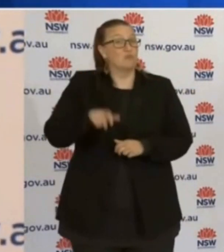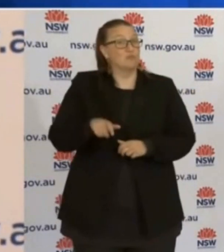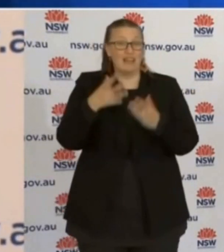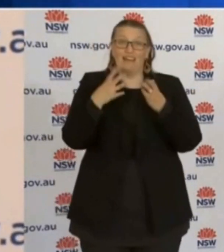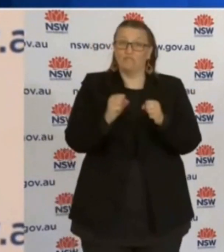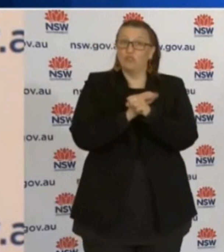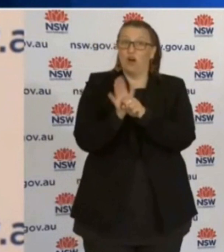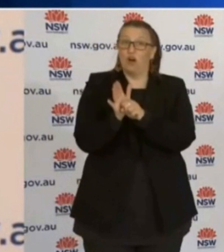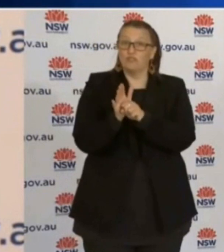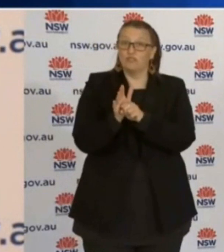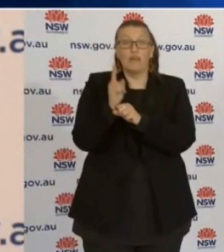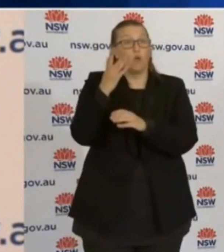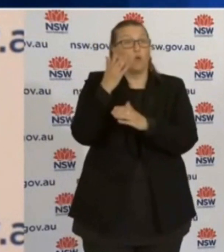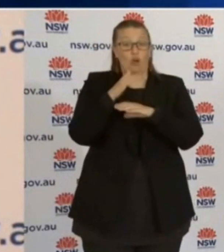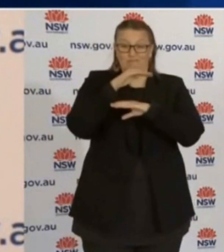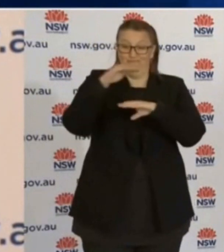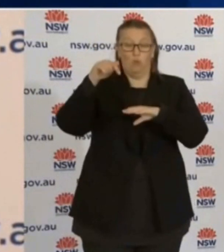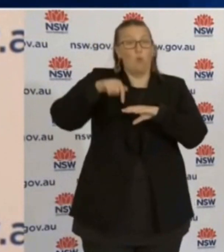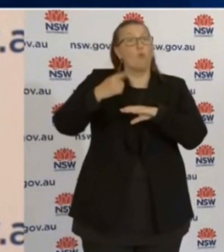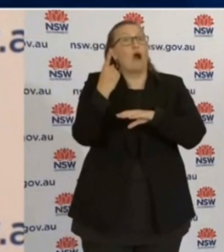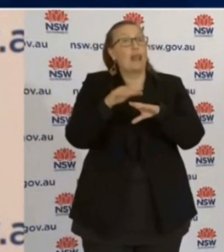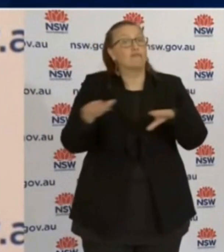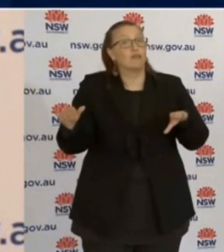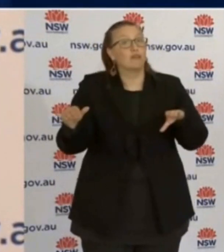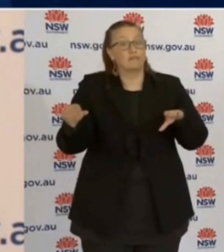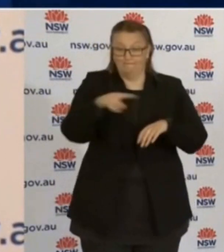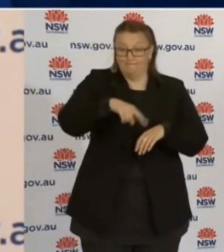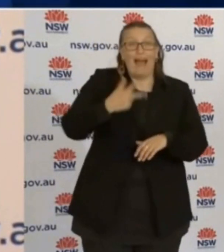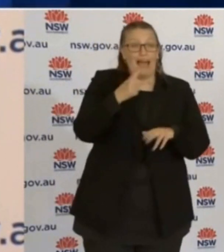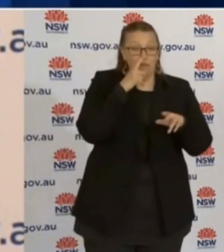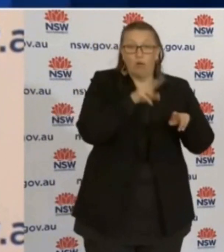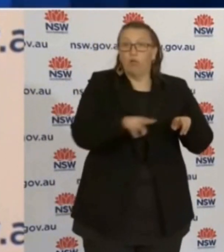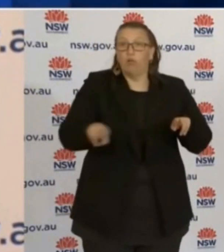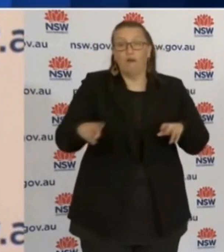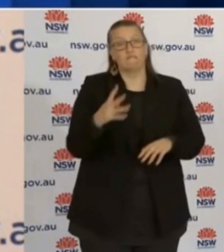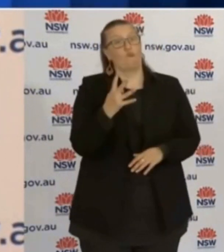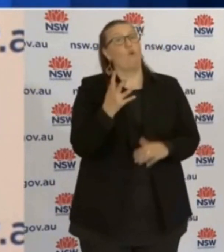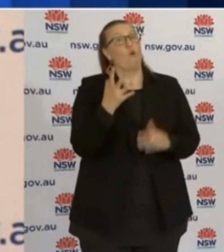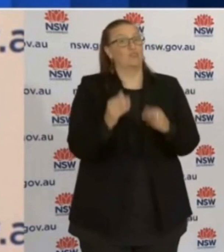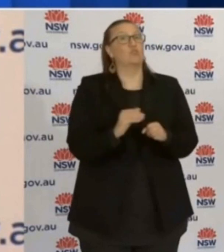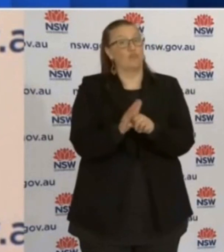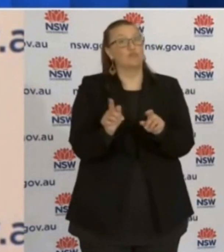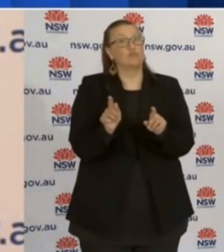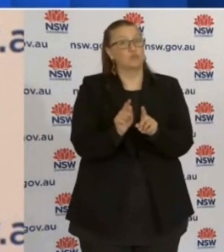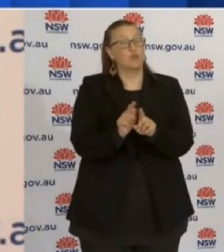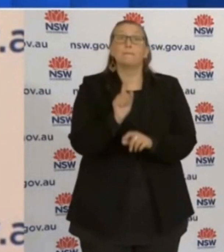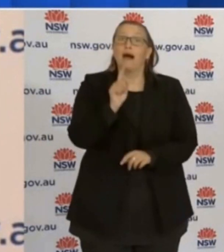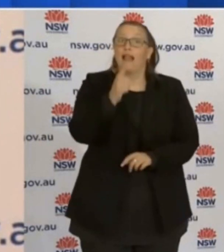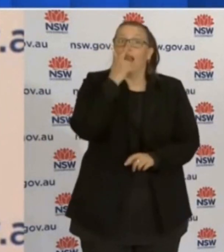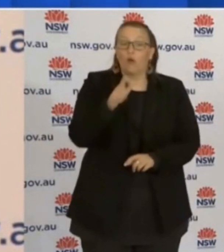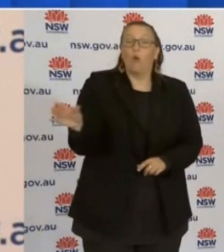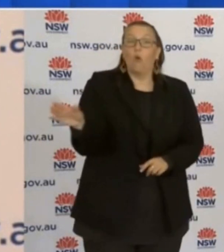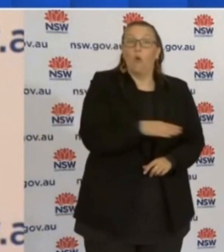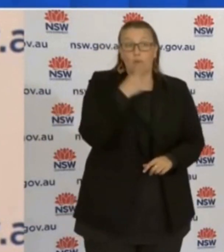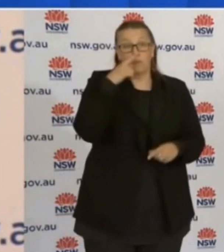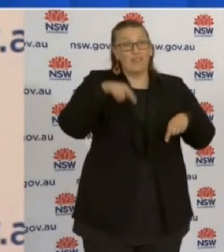at the facility, where 4 out of 8 residents have tested positive, and all 8 of the residents were vaccinated, and the staff